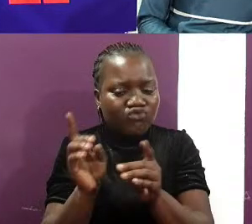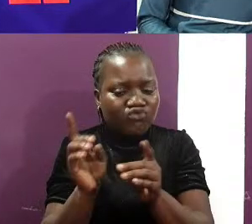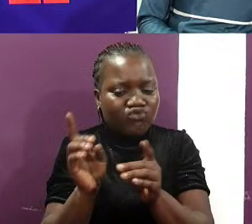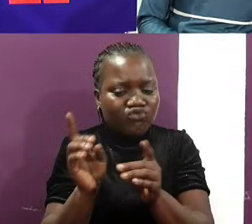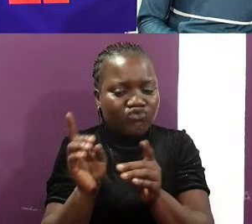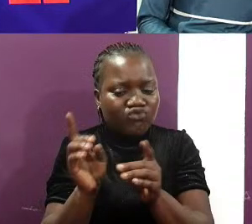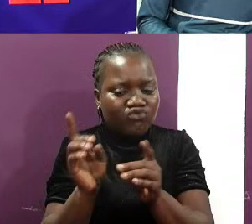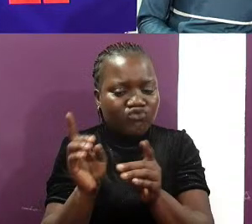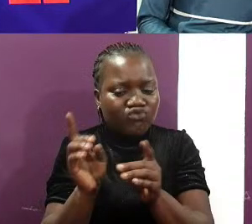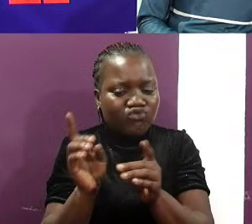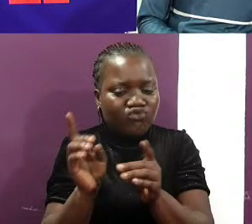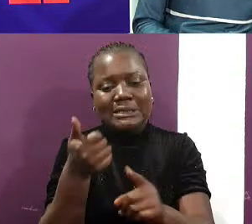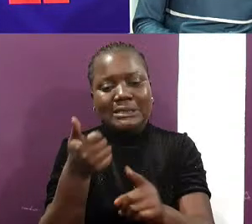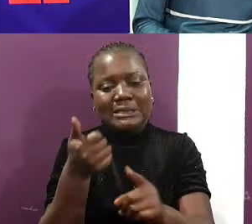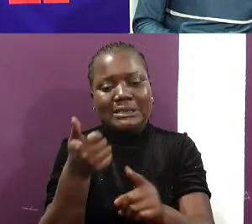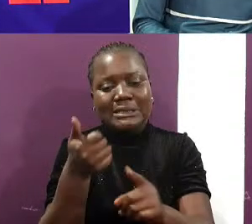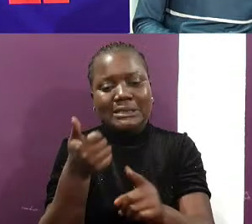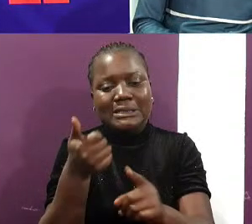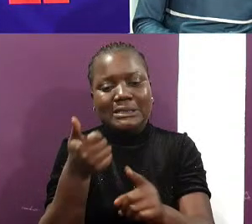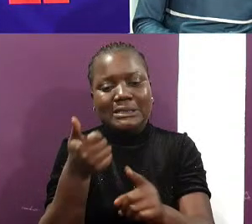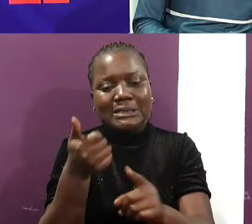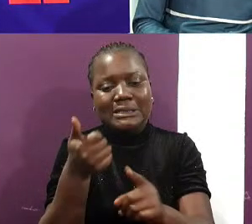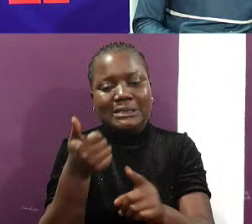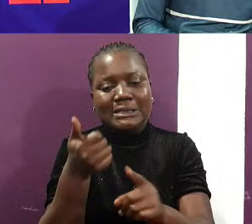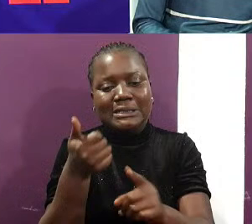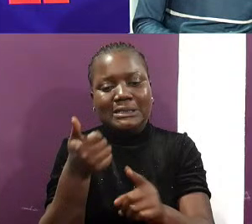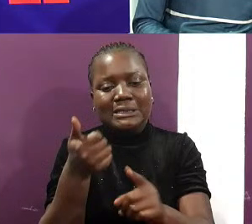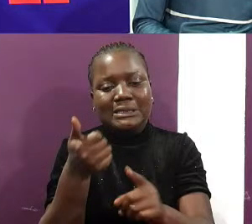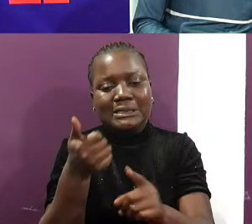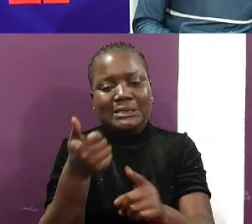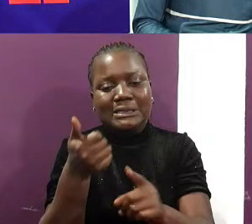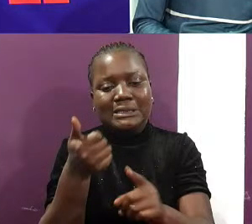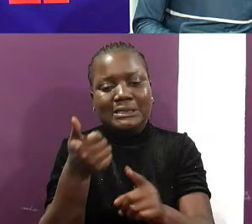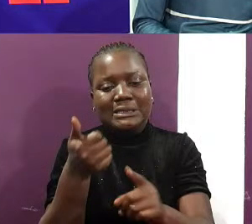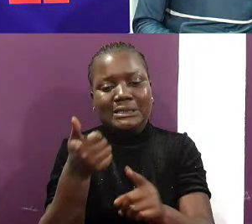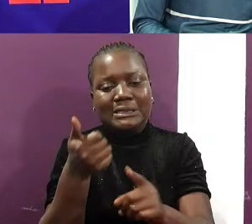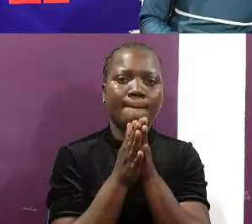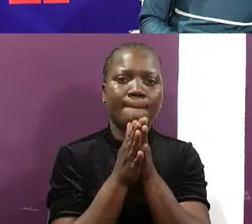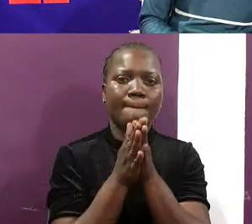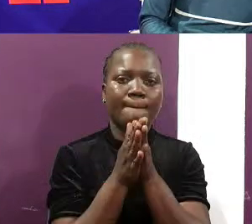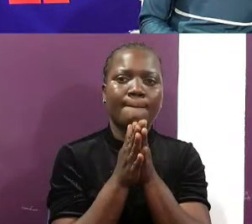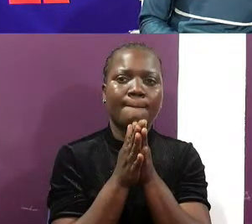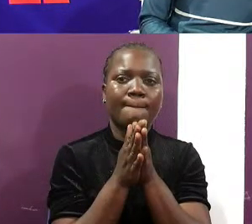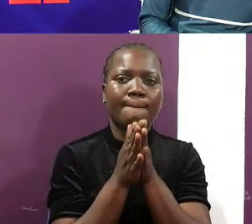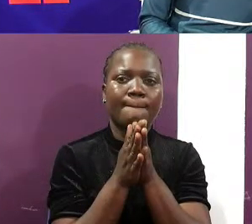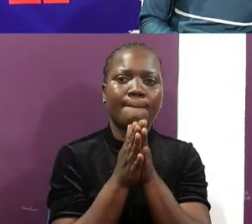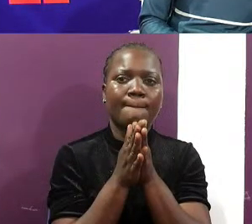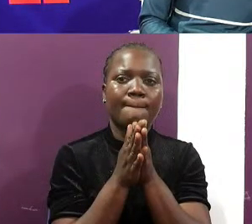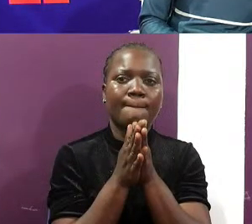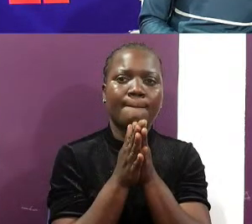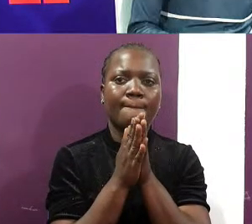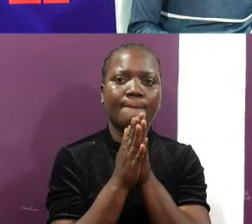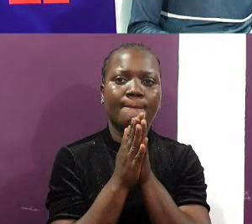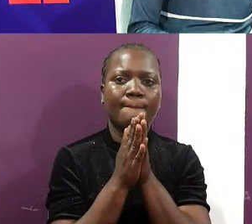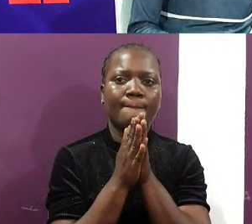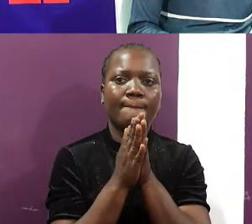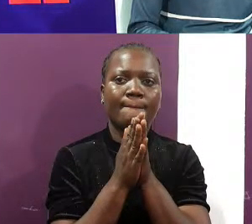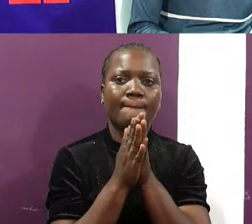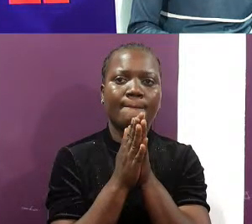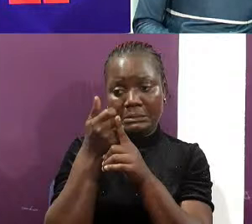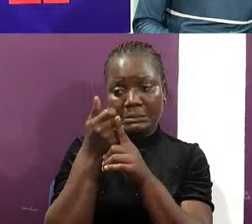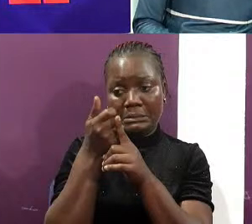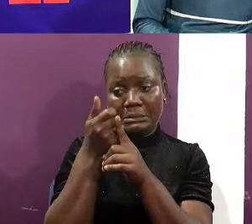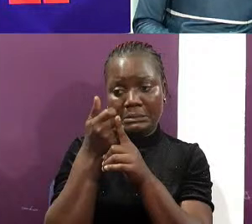a saphonosa, he ne a saphonose a busia, a saphono any meme fem dear, said a